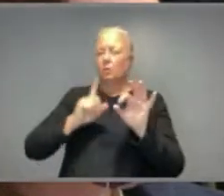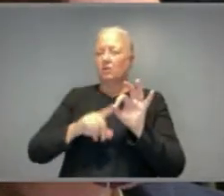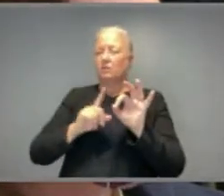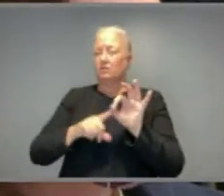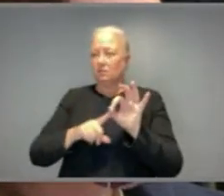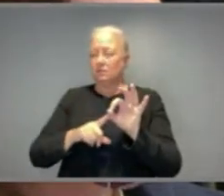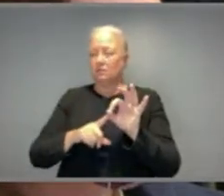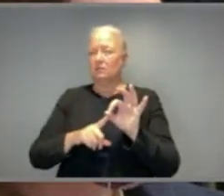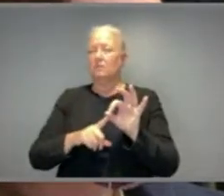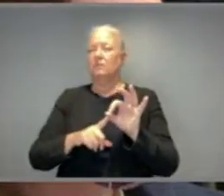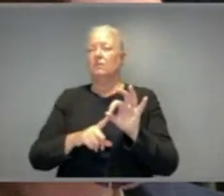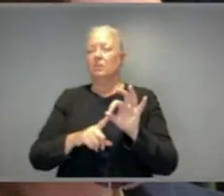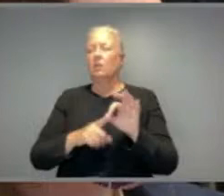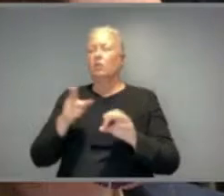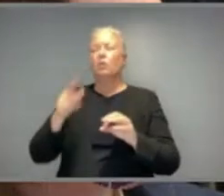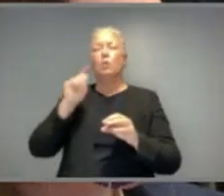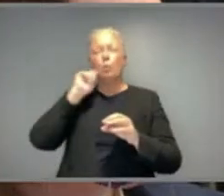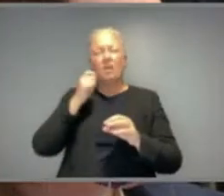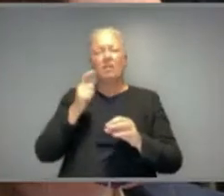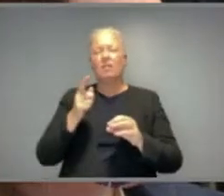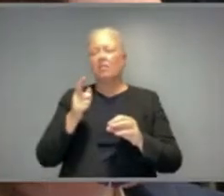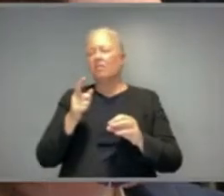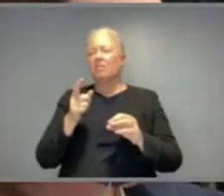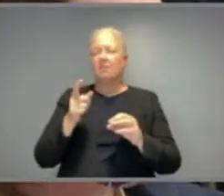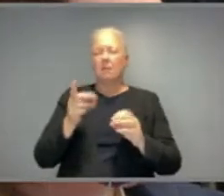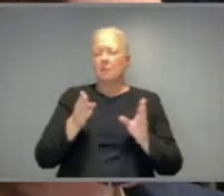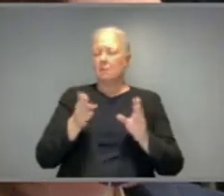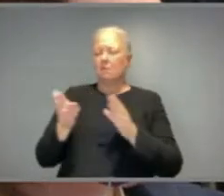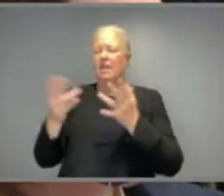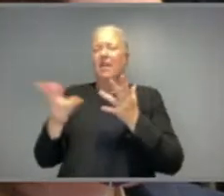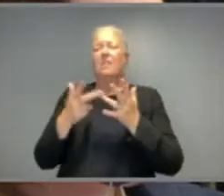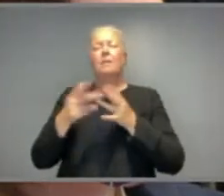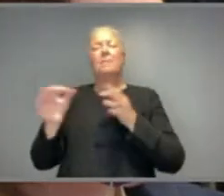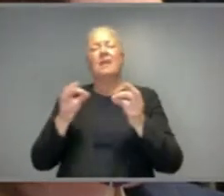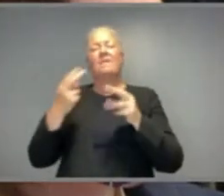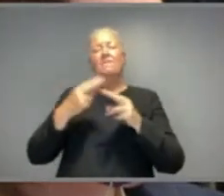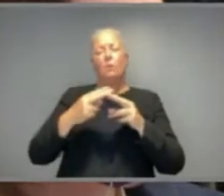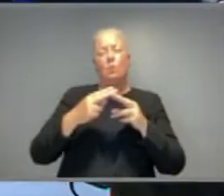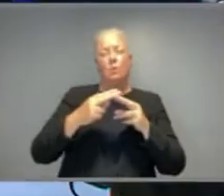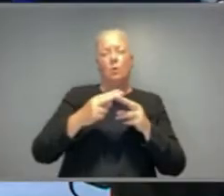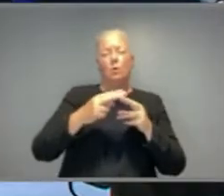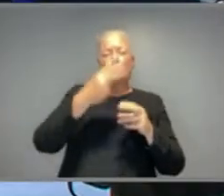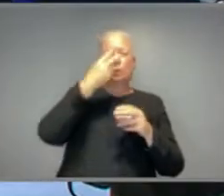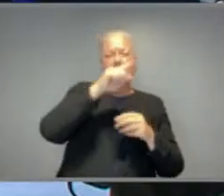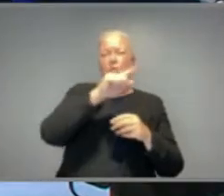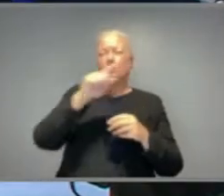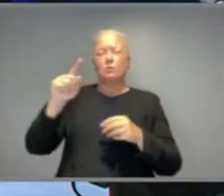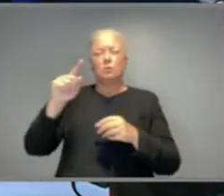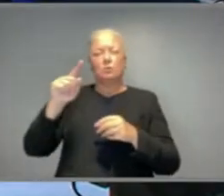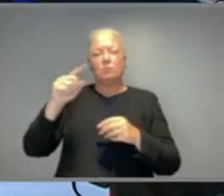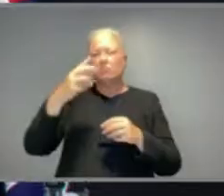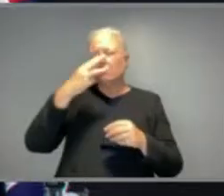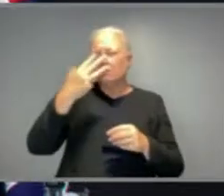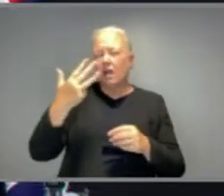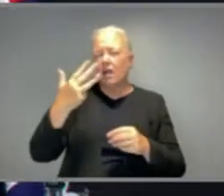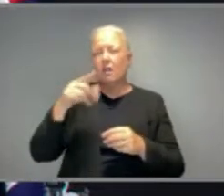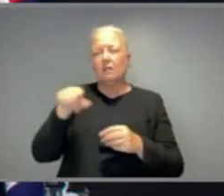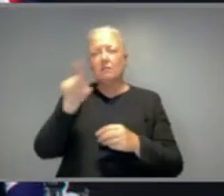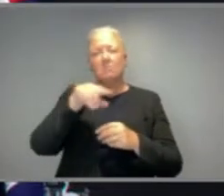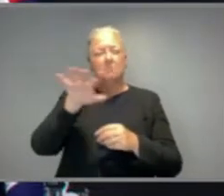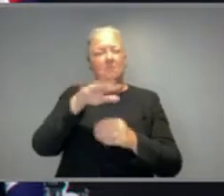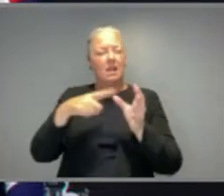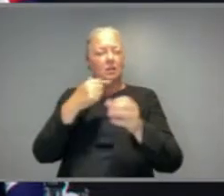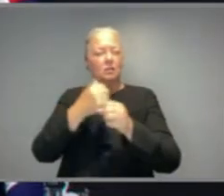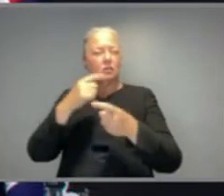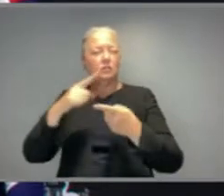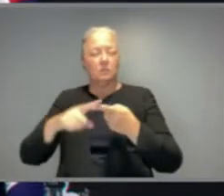of strategy around the 20 to 39-year-old group. Can you elaborate a bit more on that? Well, I might get General Frewen and